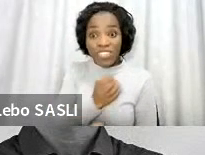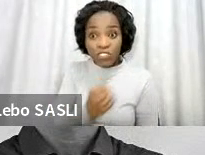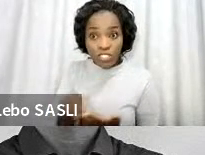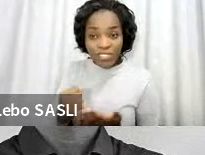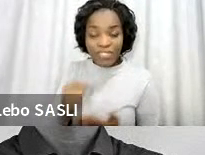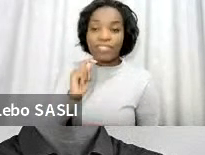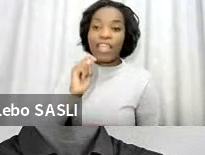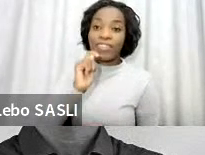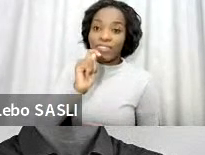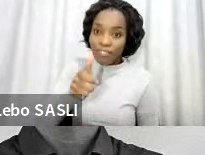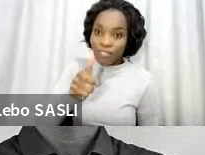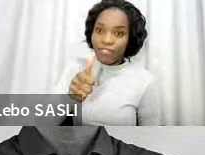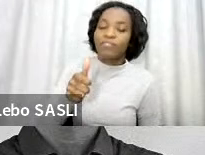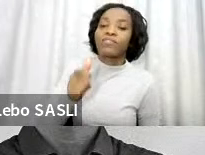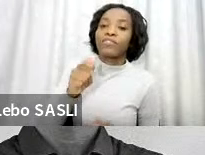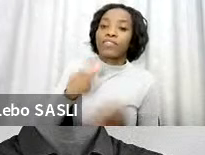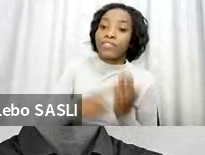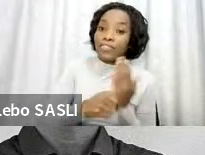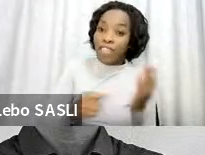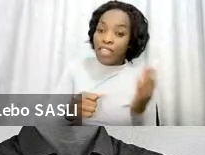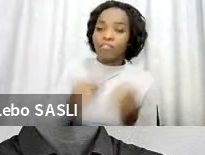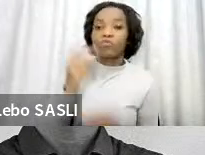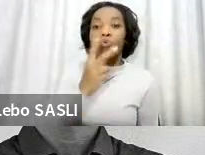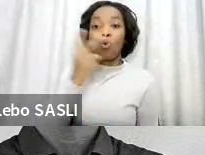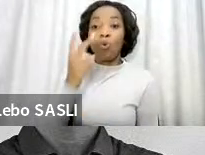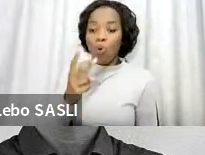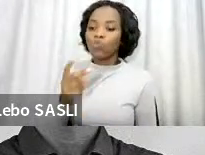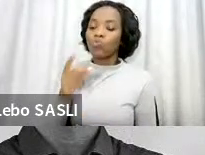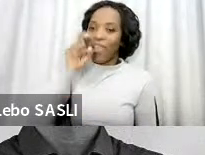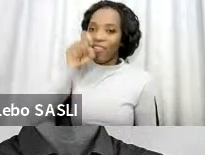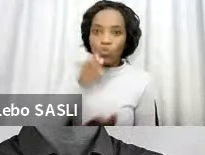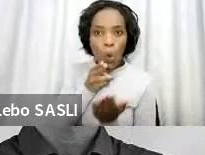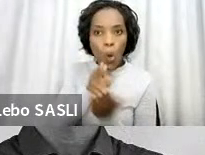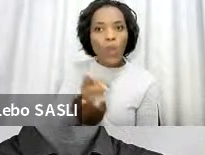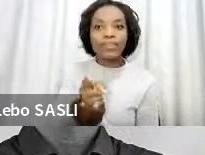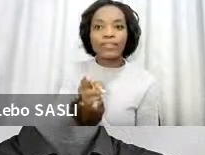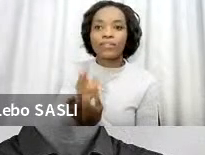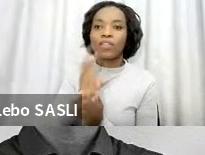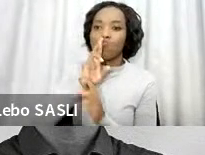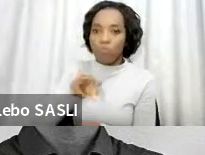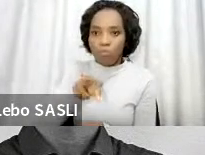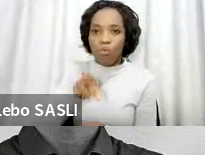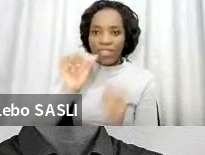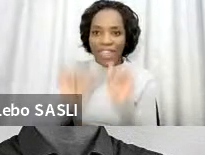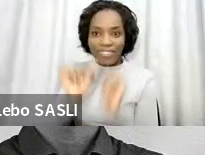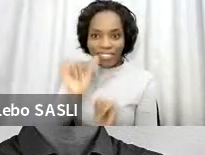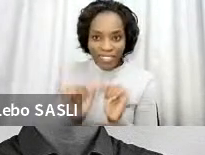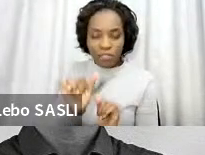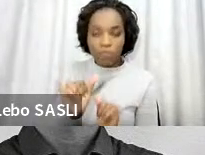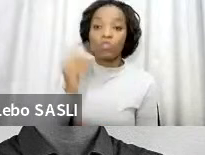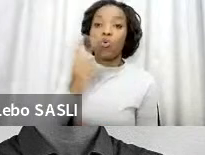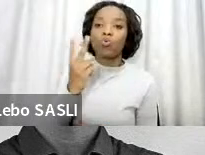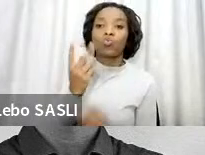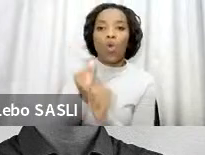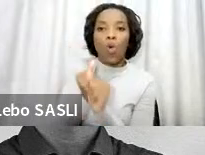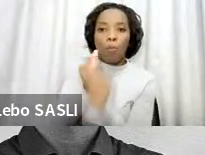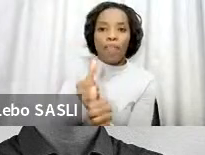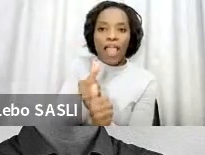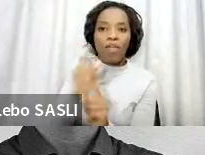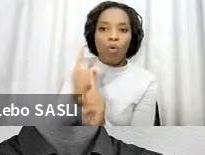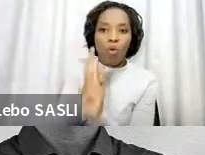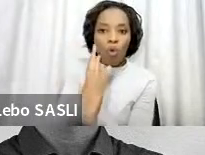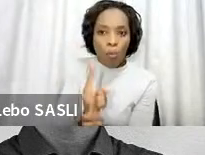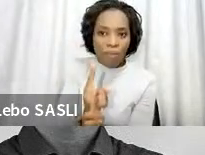and accurately report on your assessments. You must comply. You must also do a